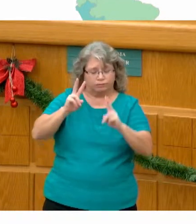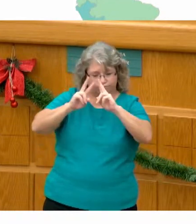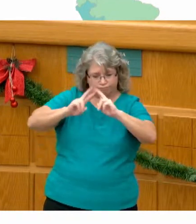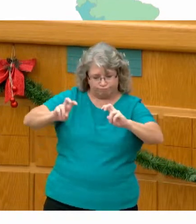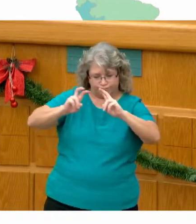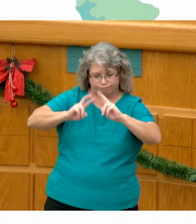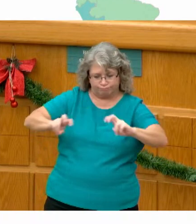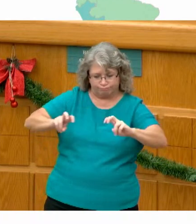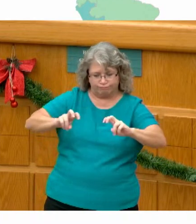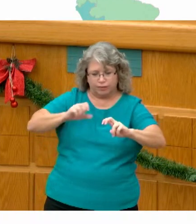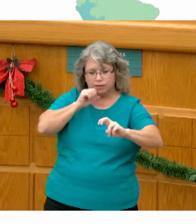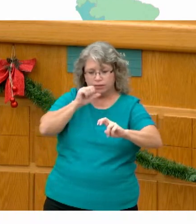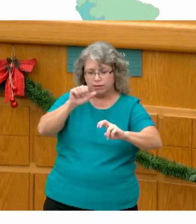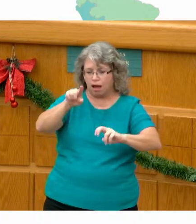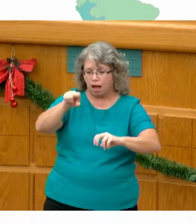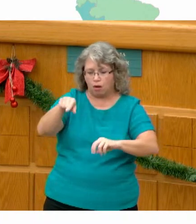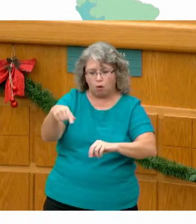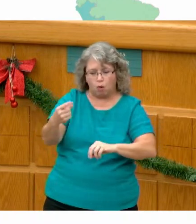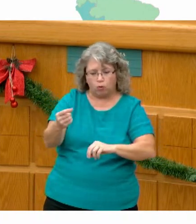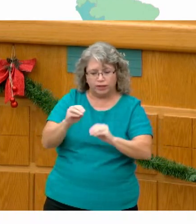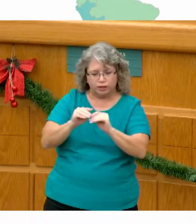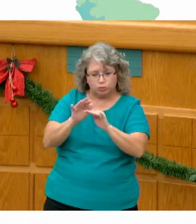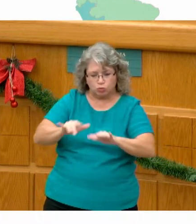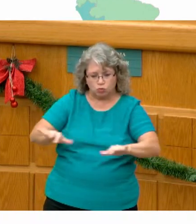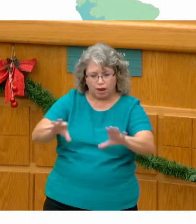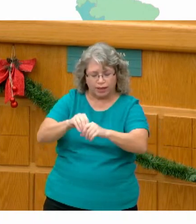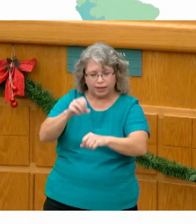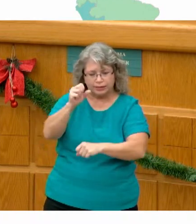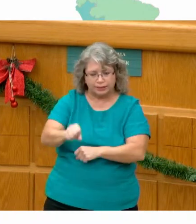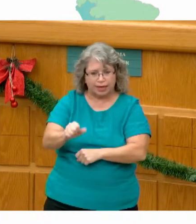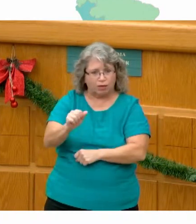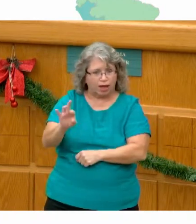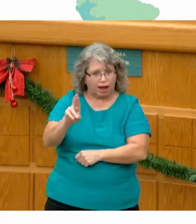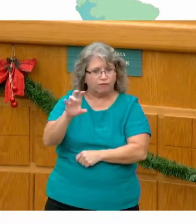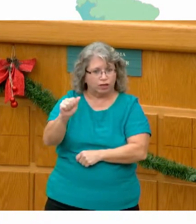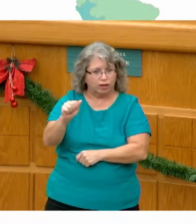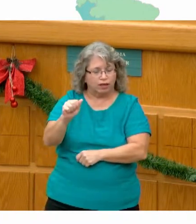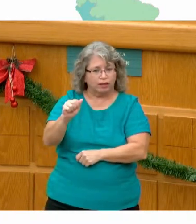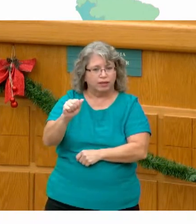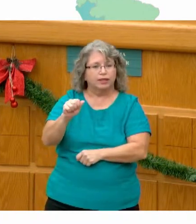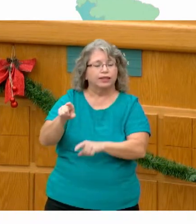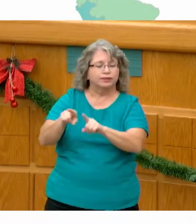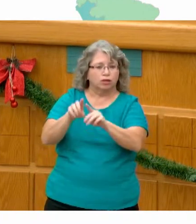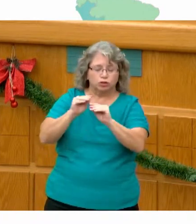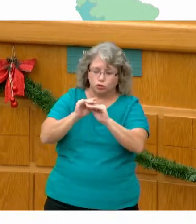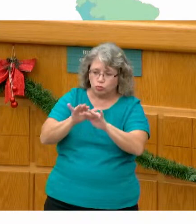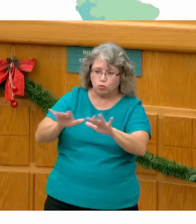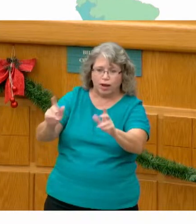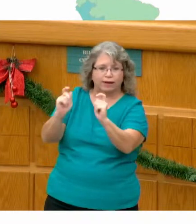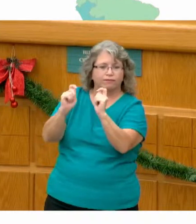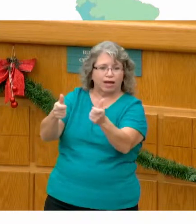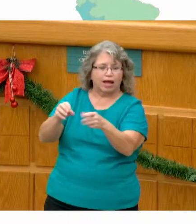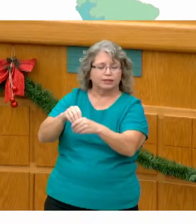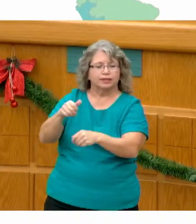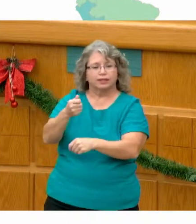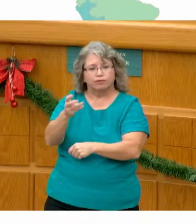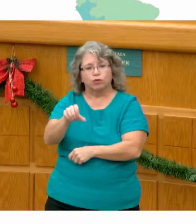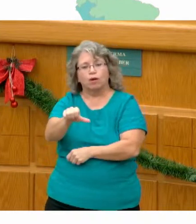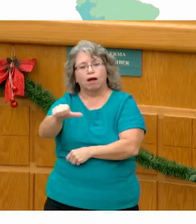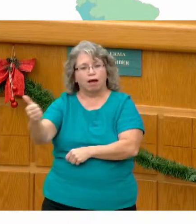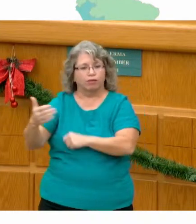crazy in South Africa. It is also spreading extremely rapidly in several other countries, including now the United